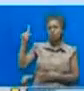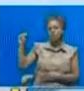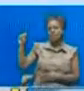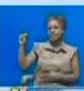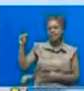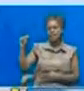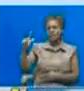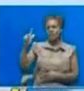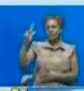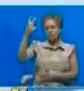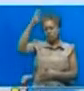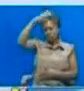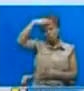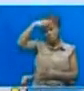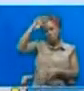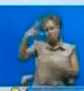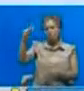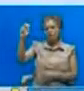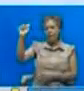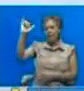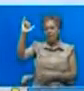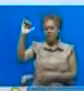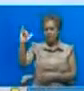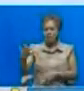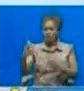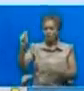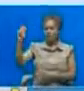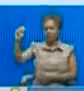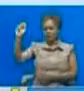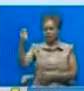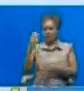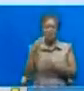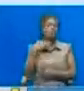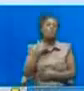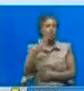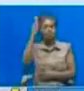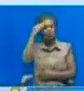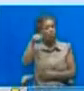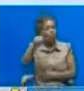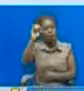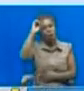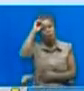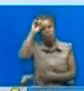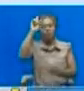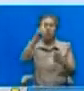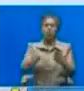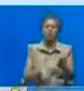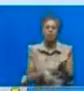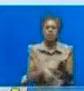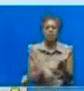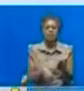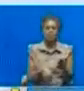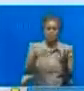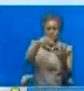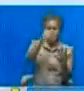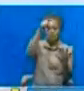tweet us at Wilson Mburu, at Kachungira, and at KTN Kenya. We look forward to hearing you, to hearing from you. And of course, we will let you